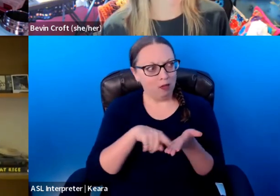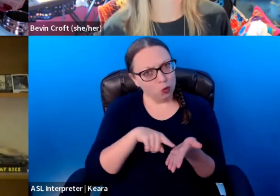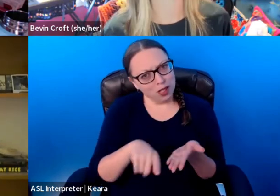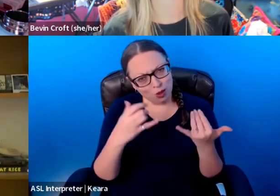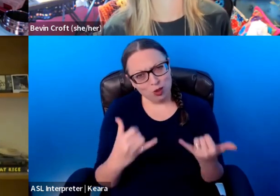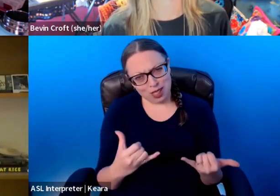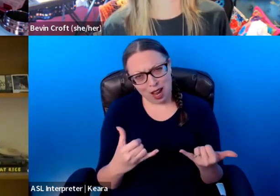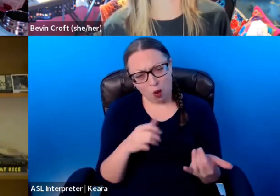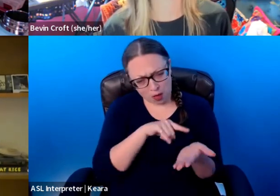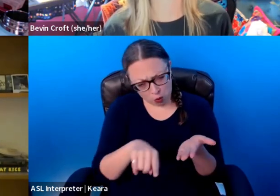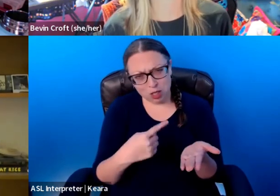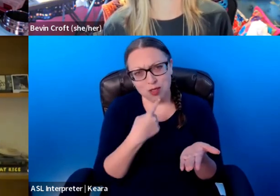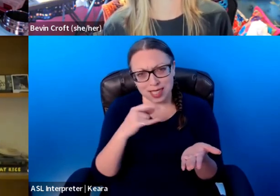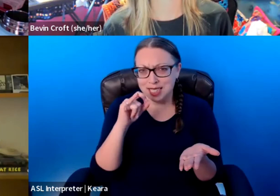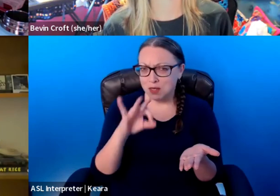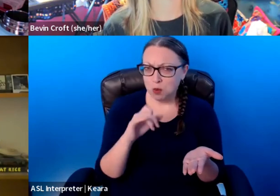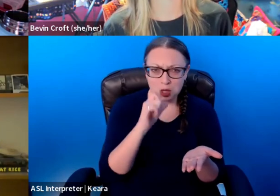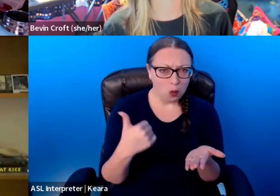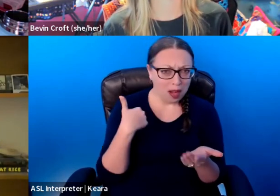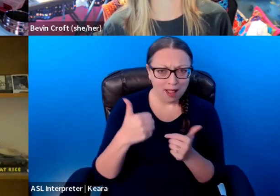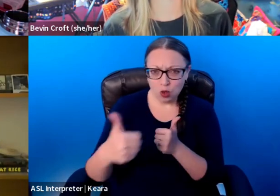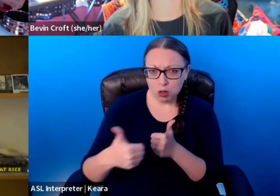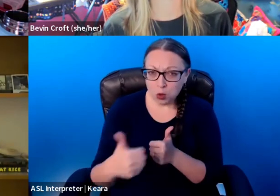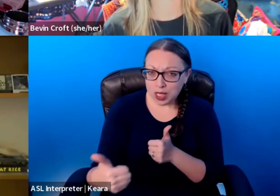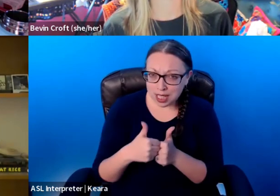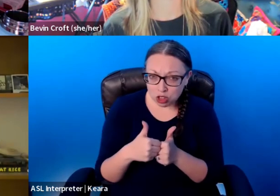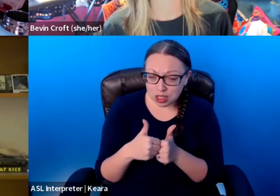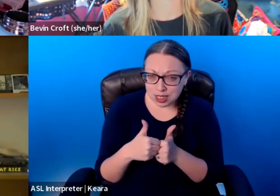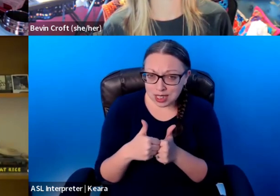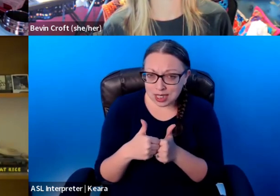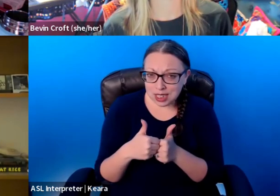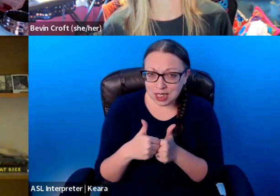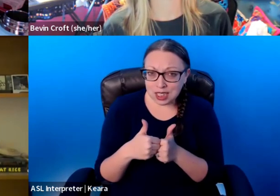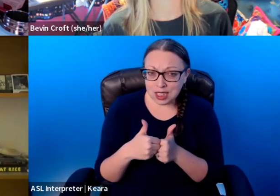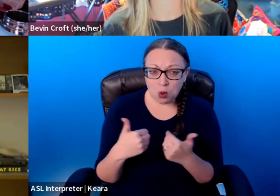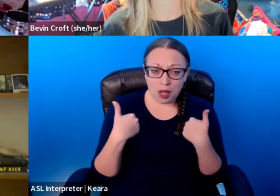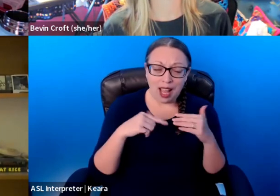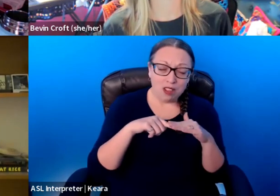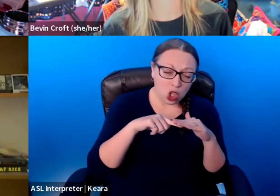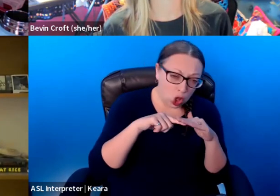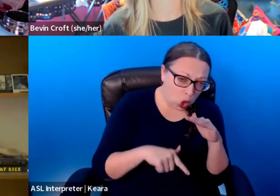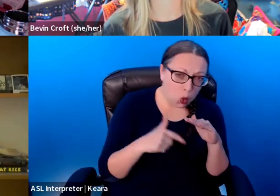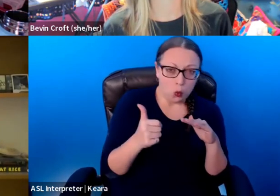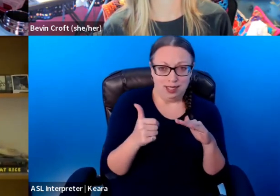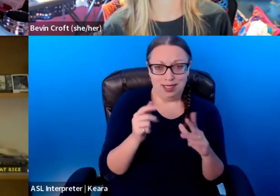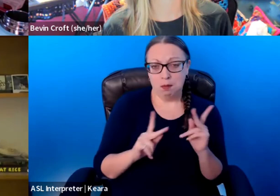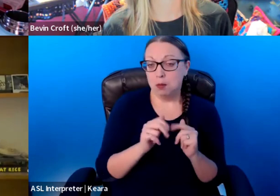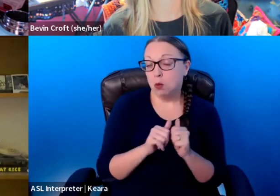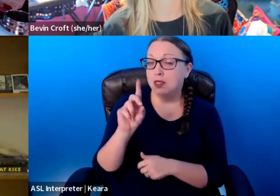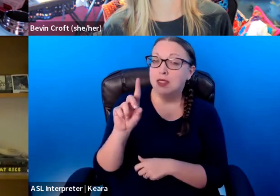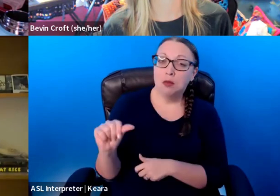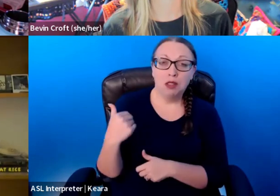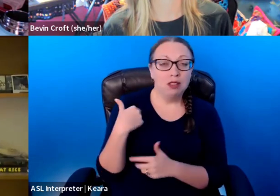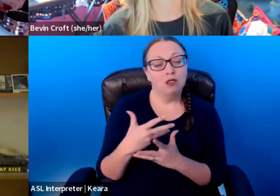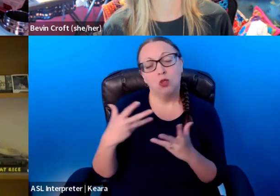research says, if we don't get our act together with transportation, we have the lowest, and people with disabilities have so much